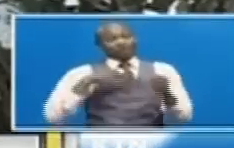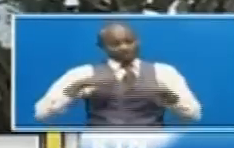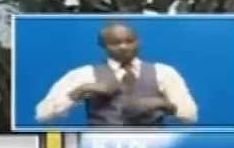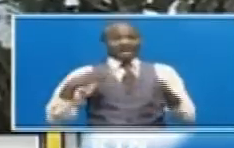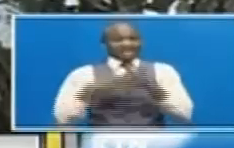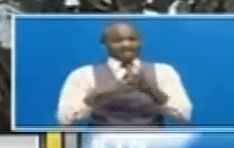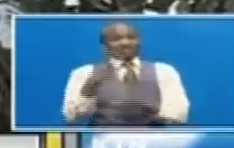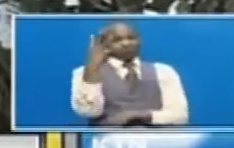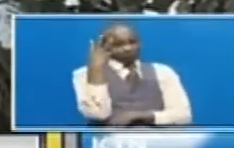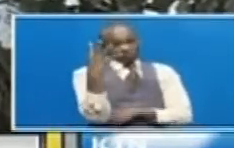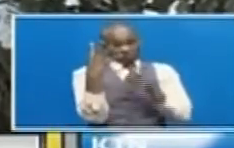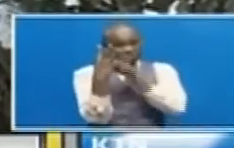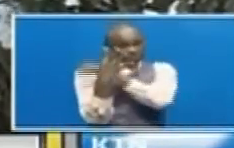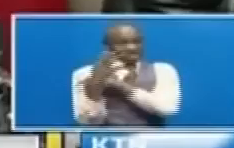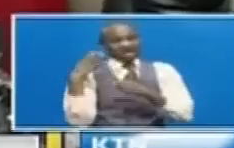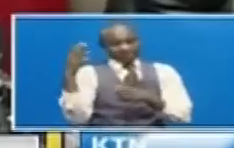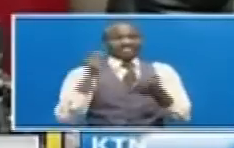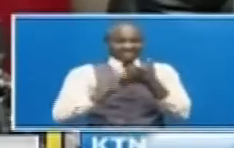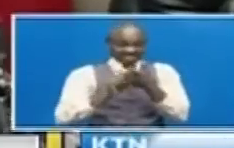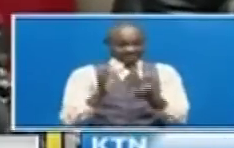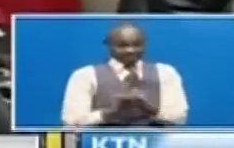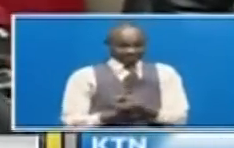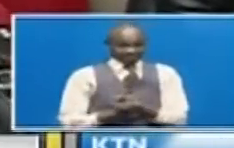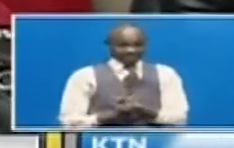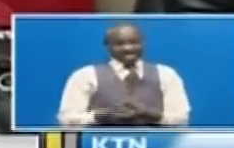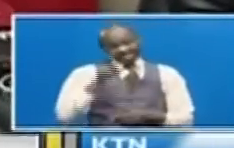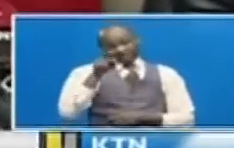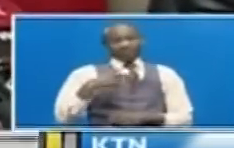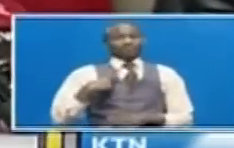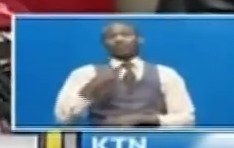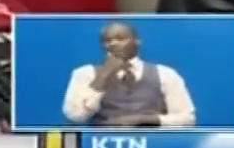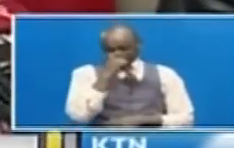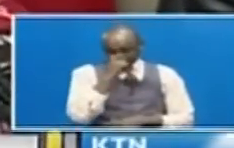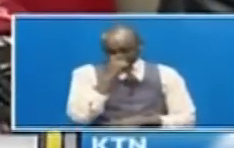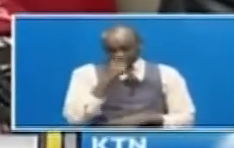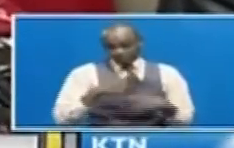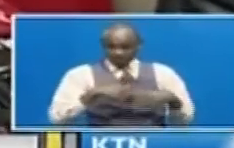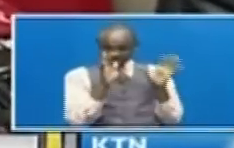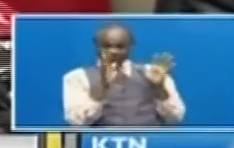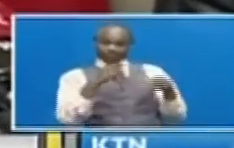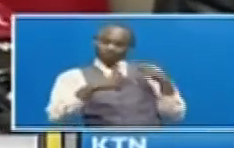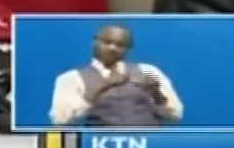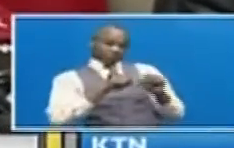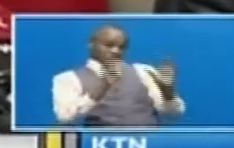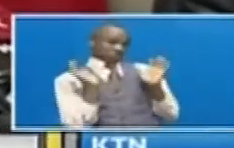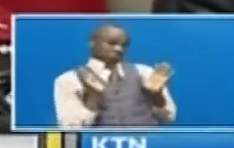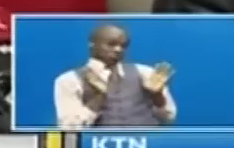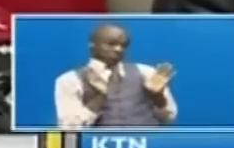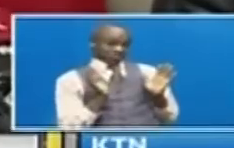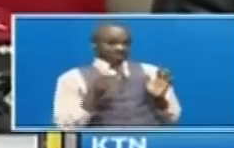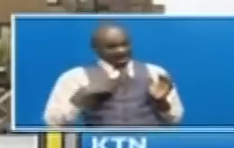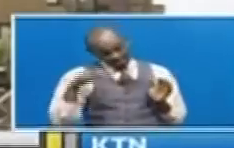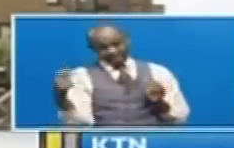against four suspended cabinet secretaries. That one I would wish to leave it to the process because it has